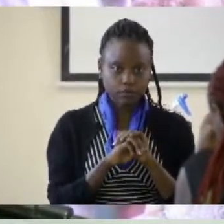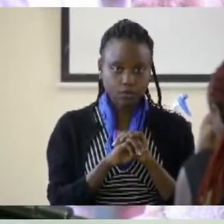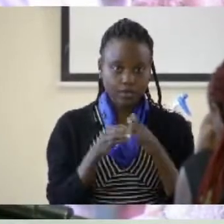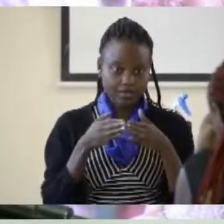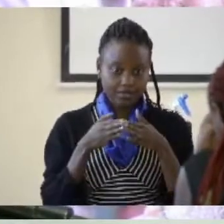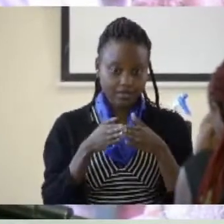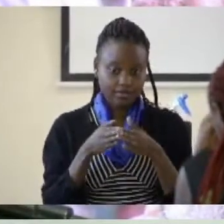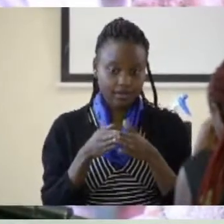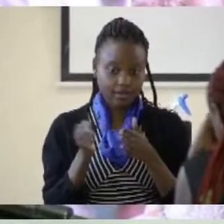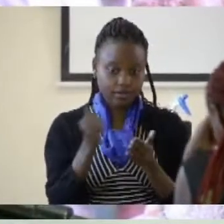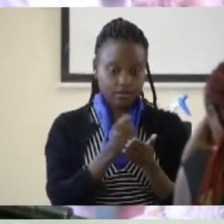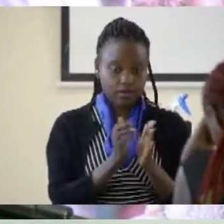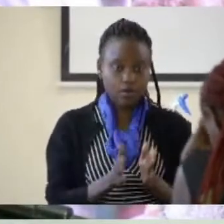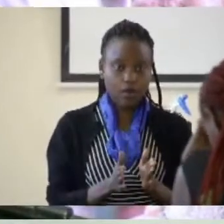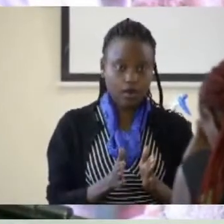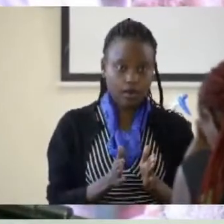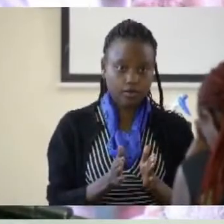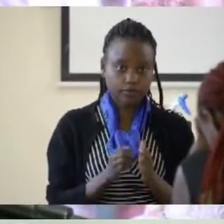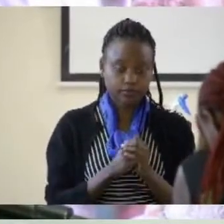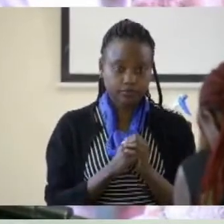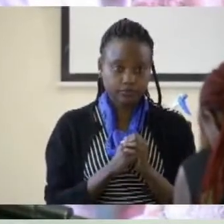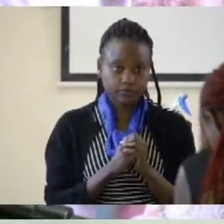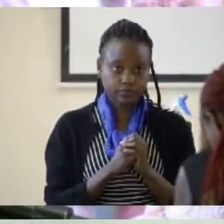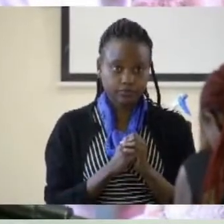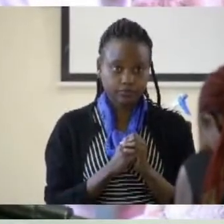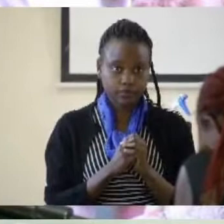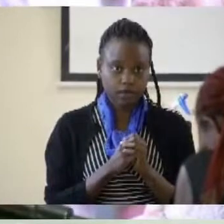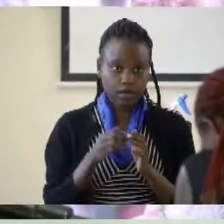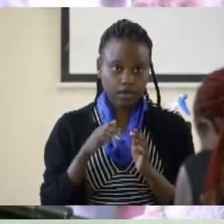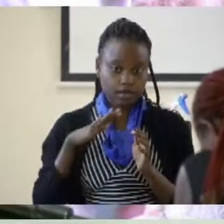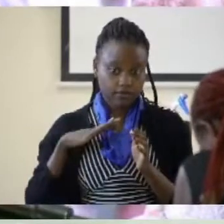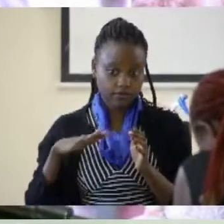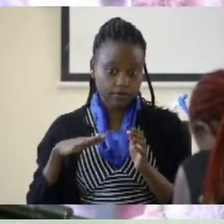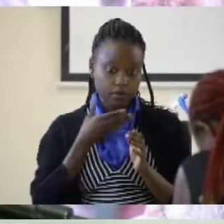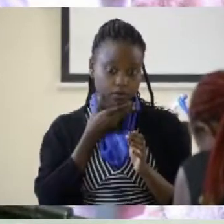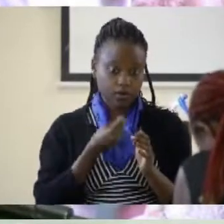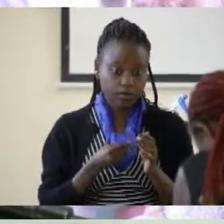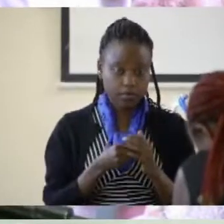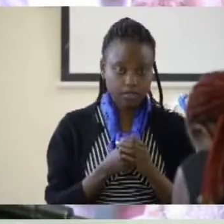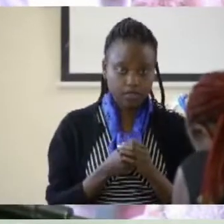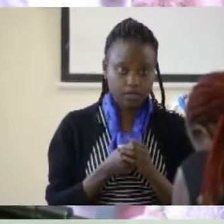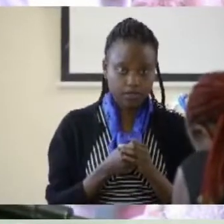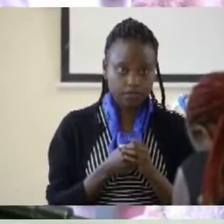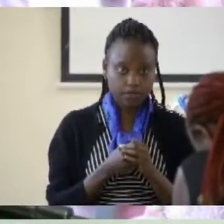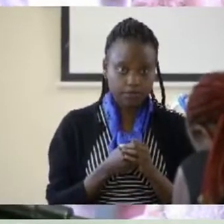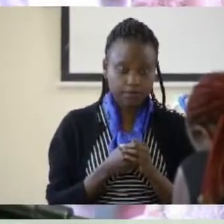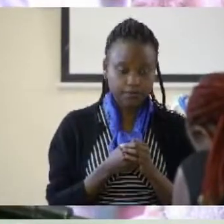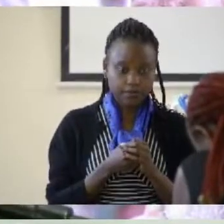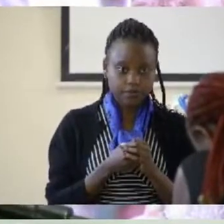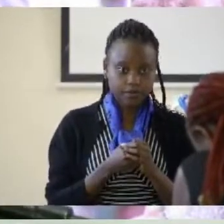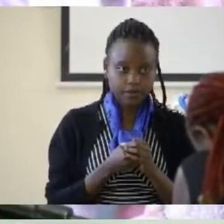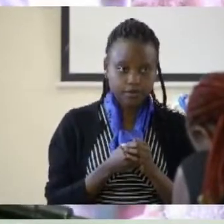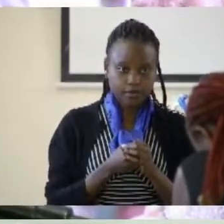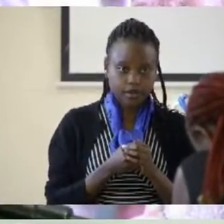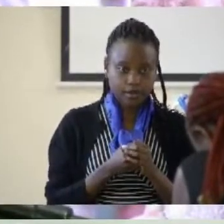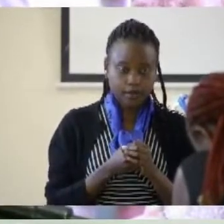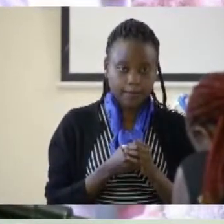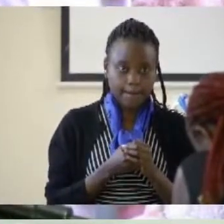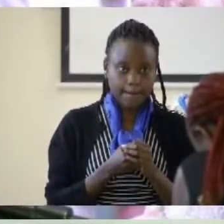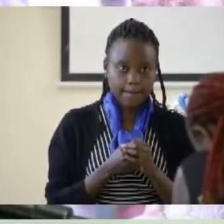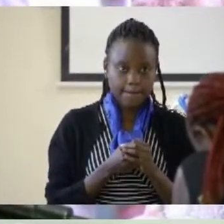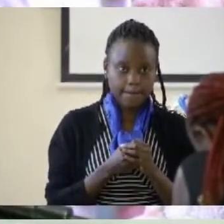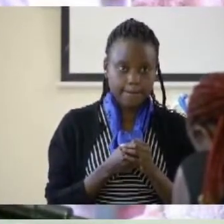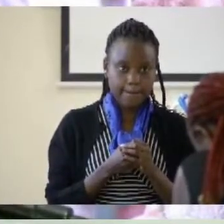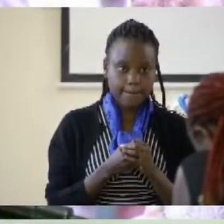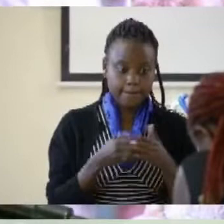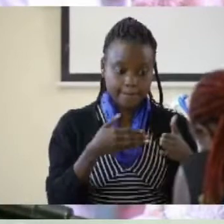worker, a male commercial sex worker or a female commercial sex worker, that will definitely